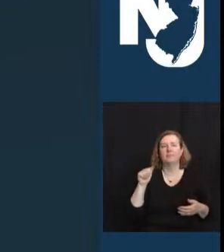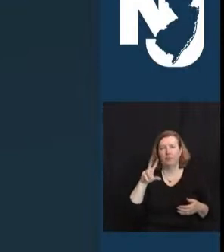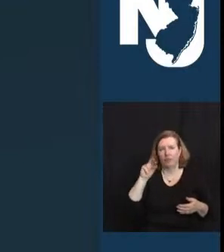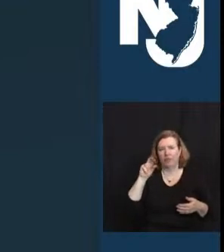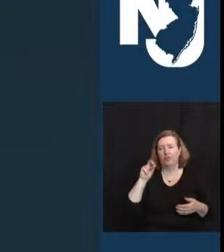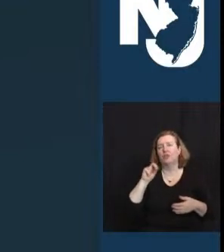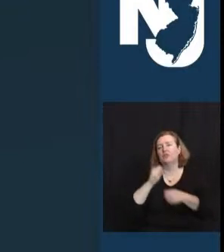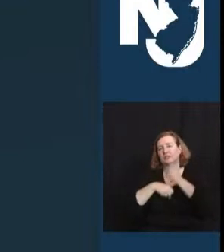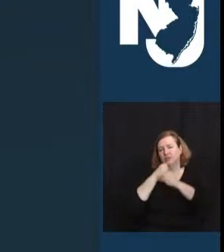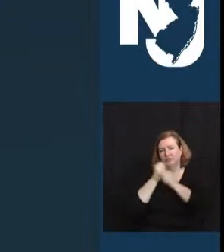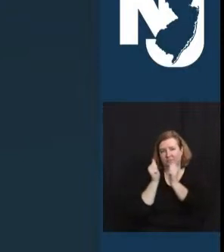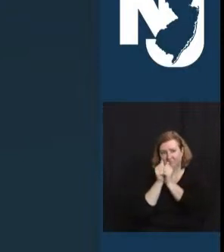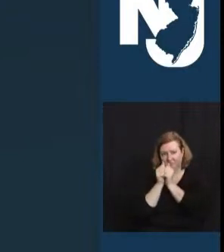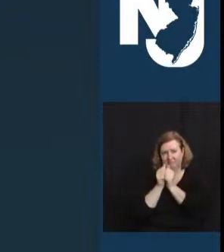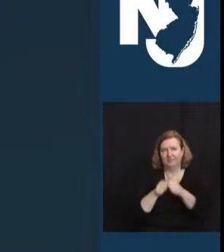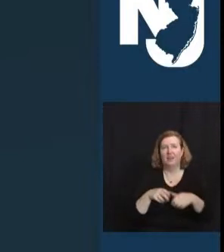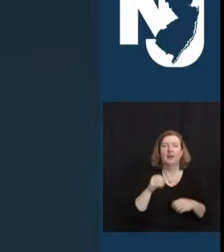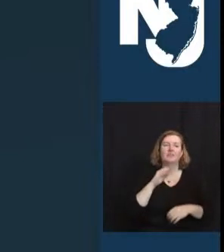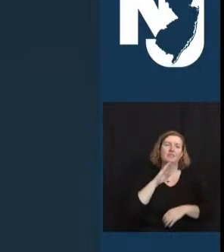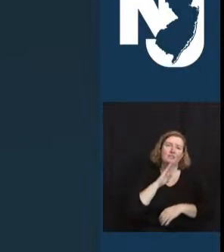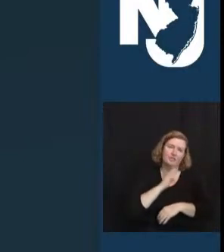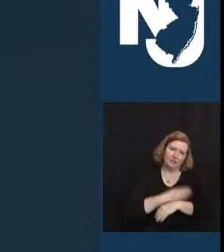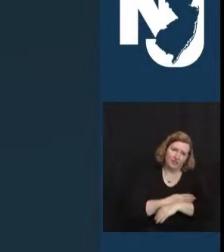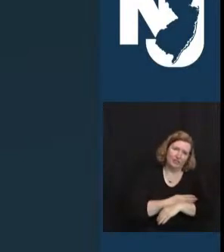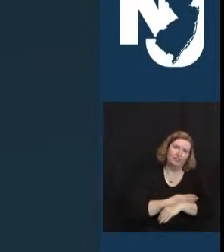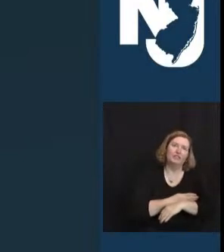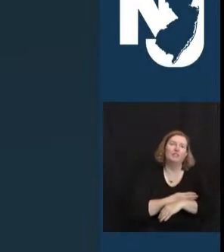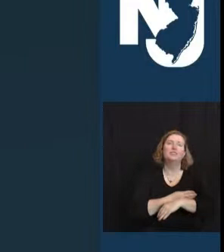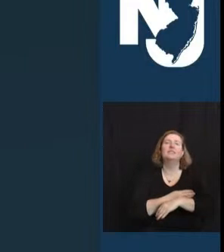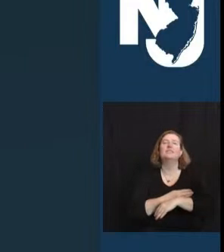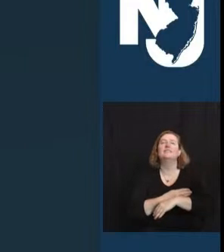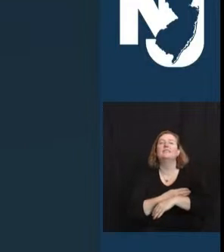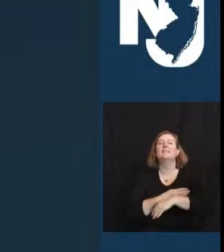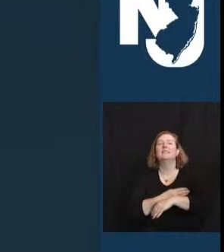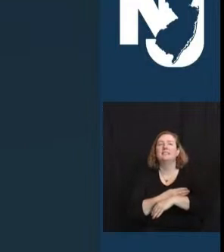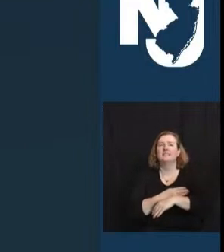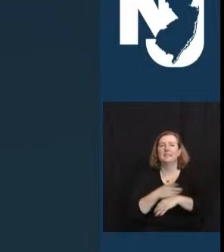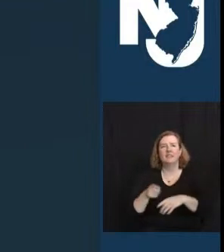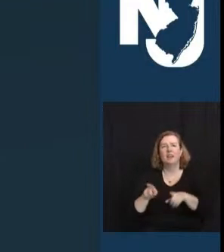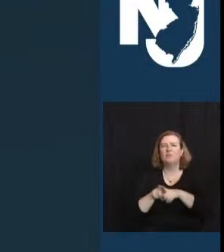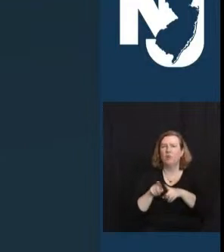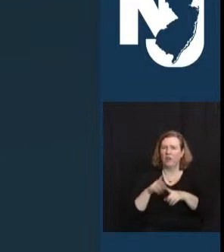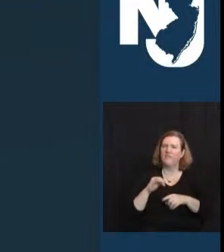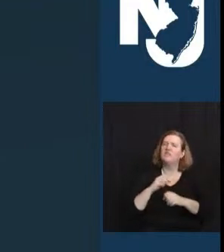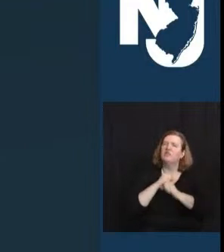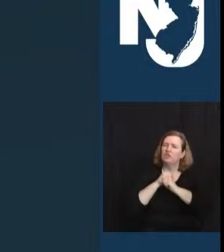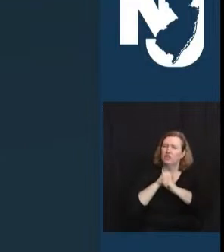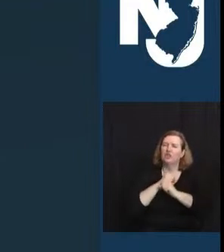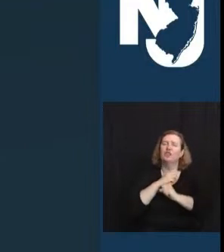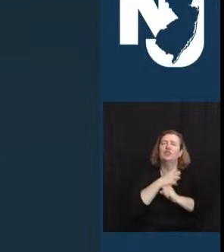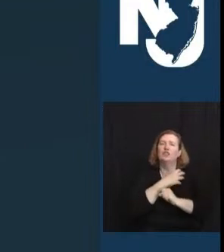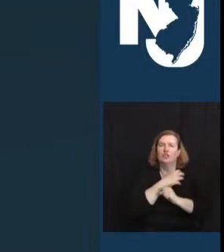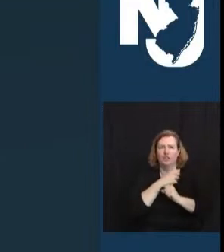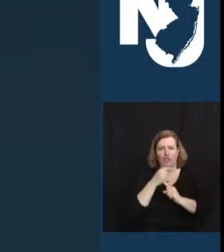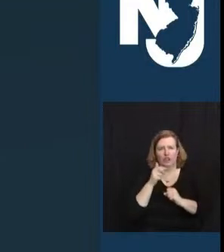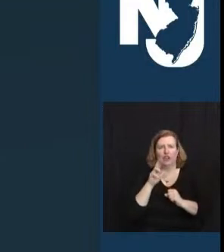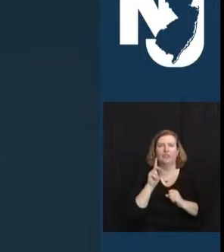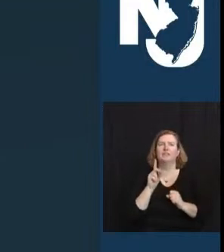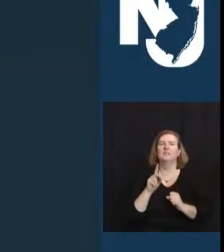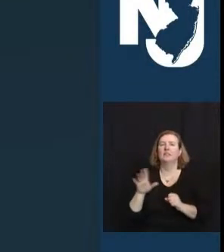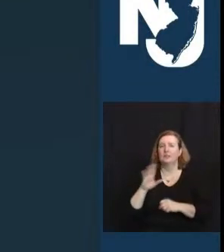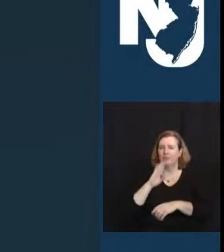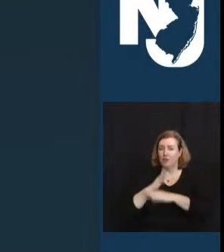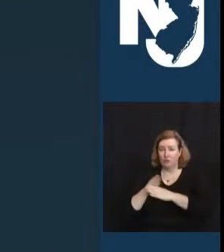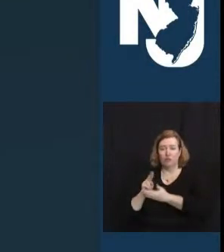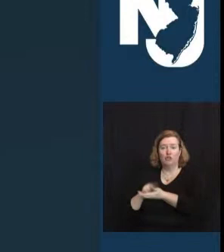followed Dad's footsteps and is in security as a security officer, and Janet, who is a nurse. And I had the great honor of speaking